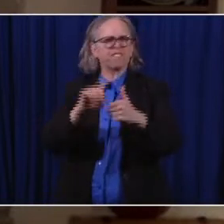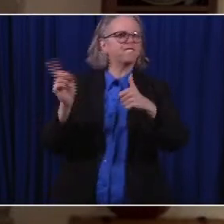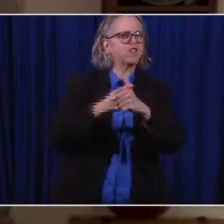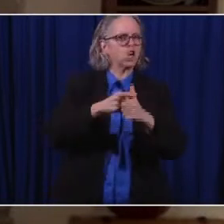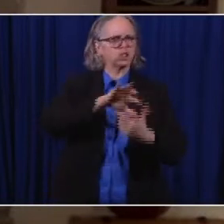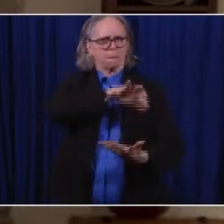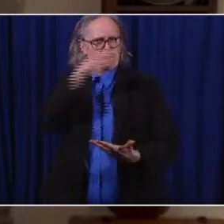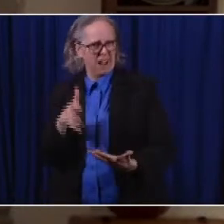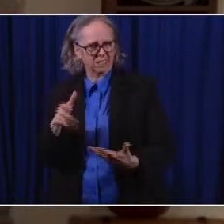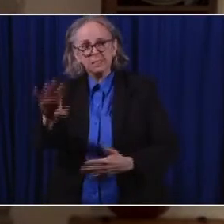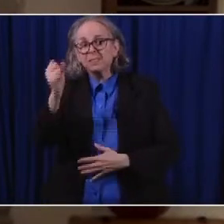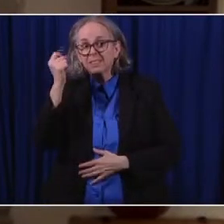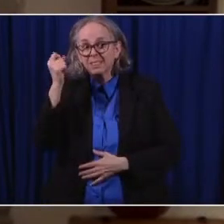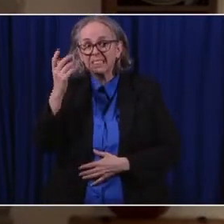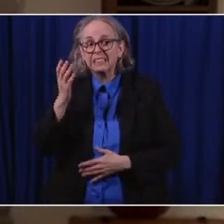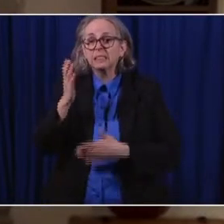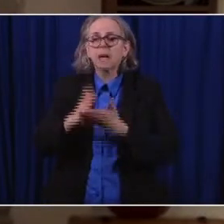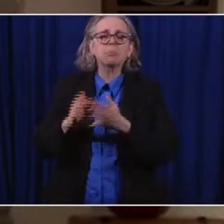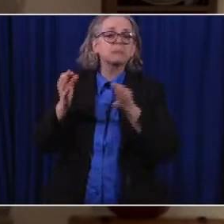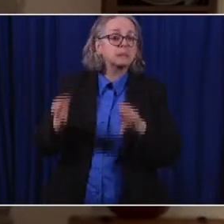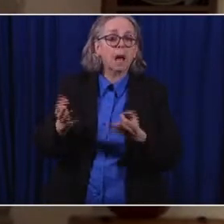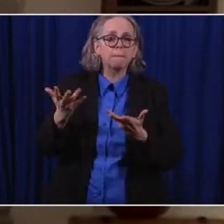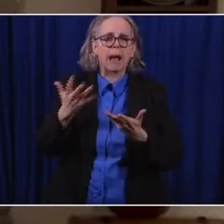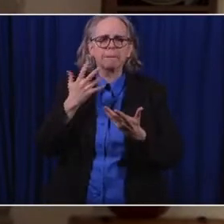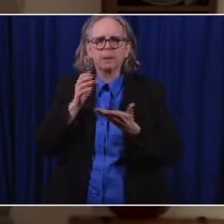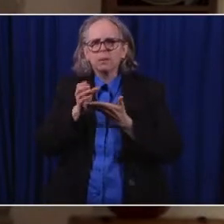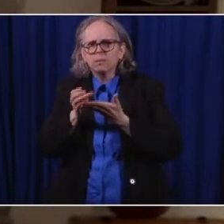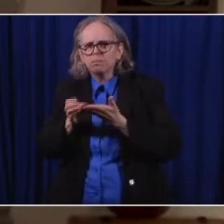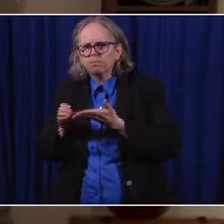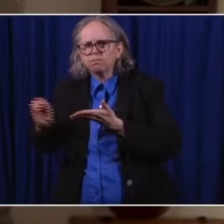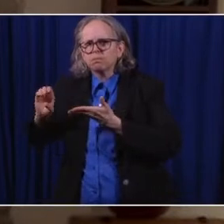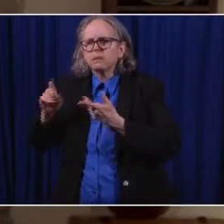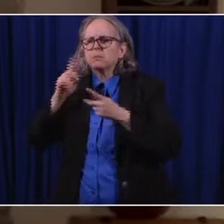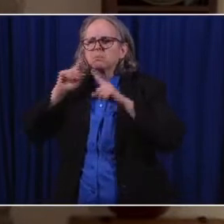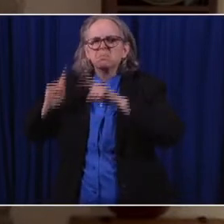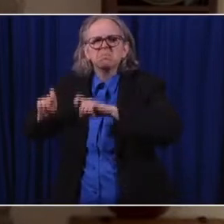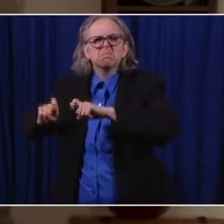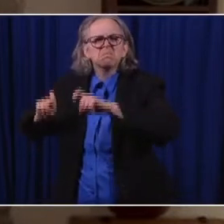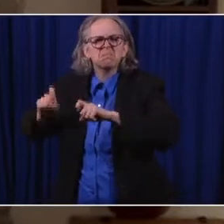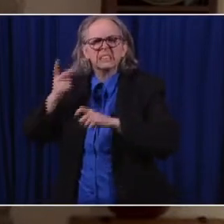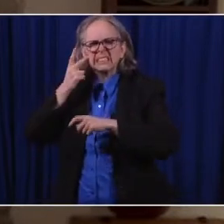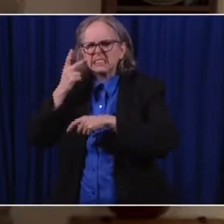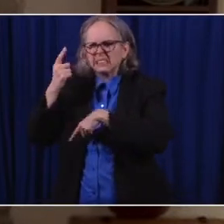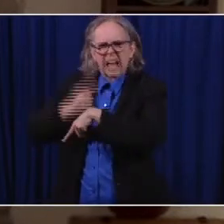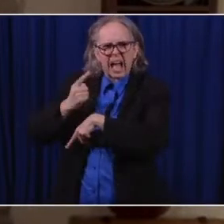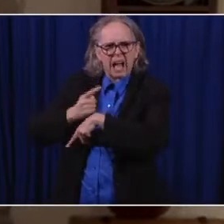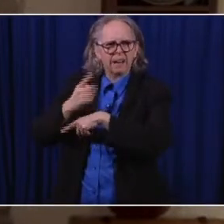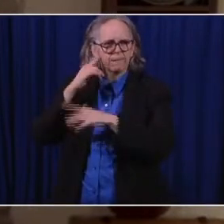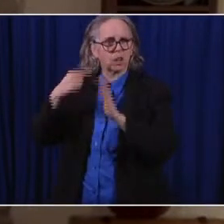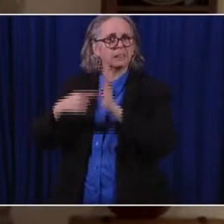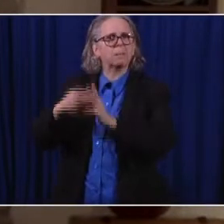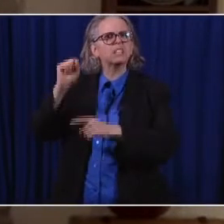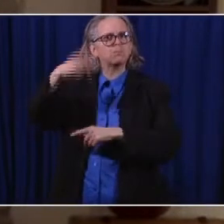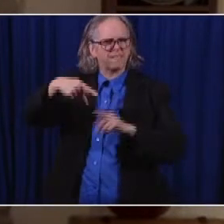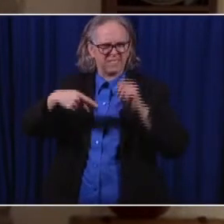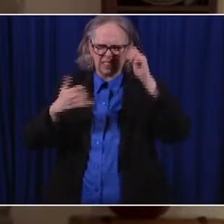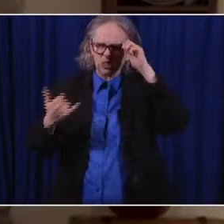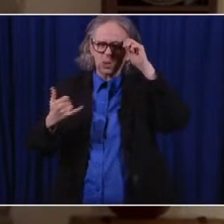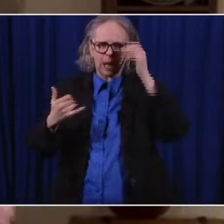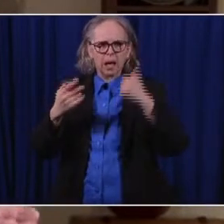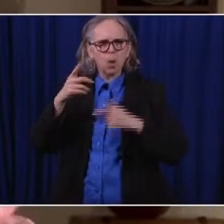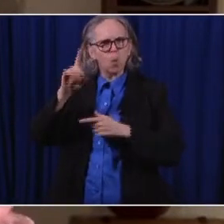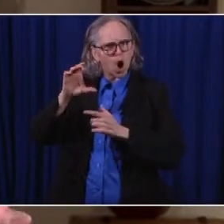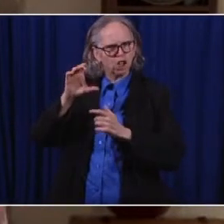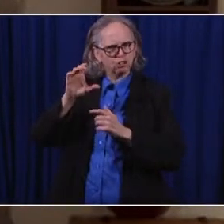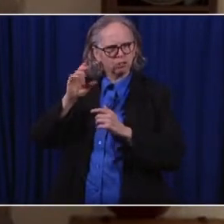where they start maybe, like for example, Springfield's doing 100, they told me today. Tomorrow they'll do 300, and